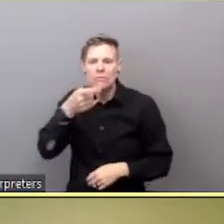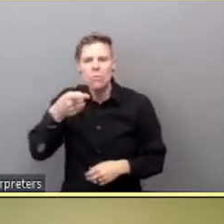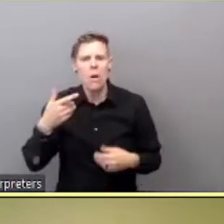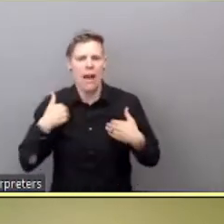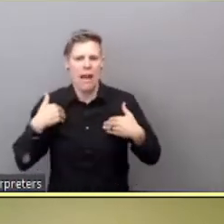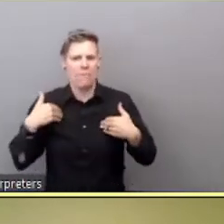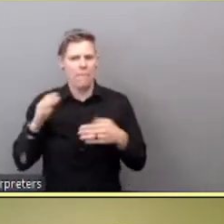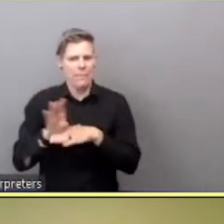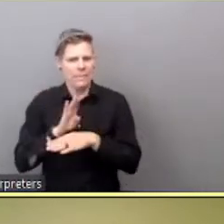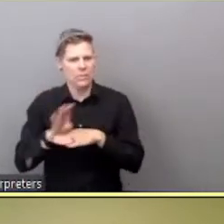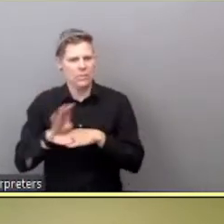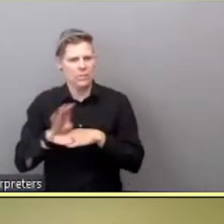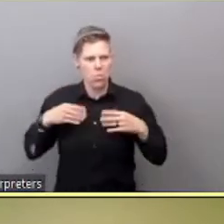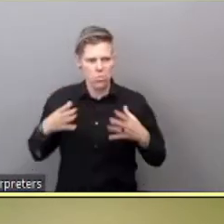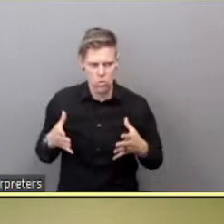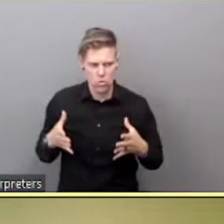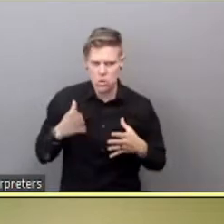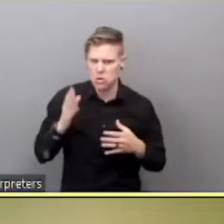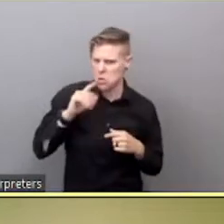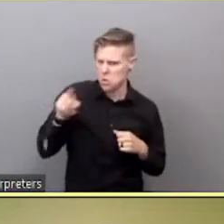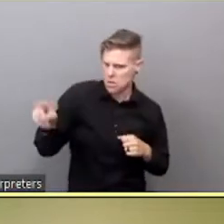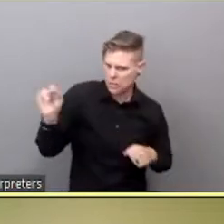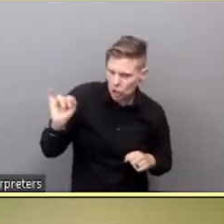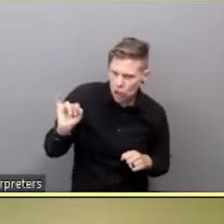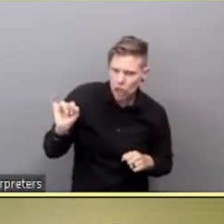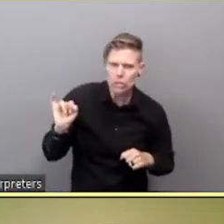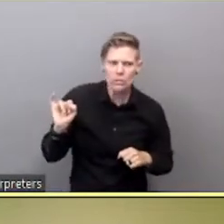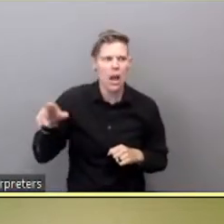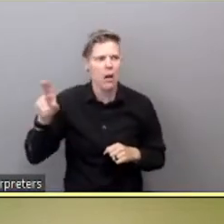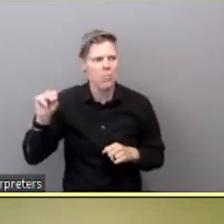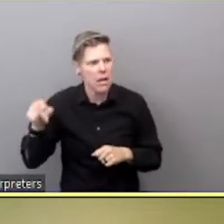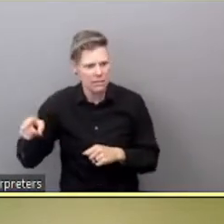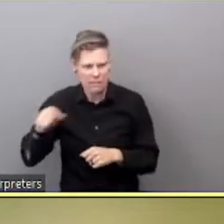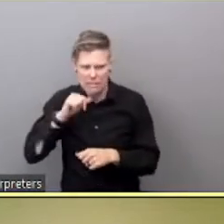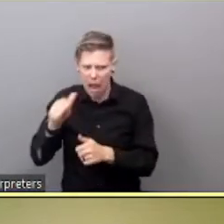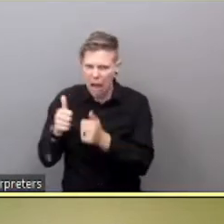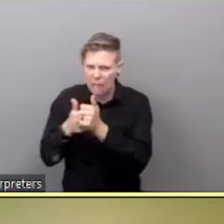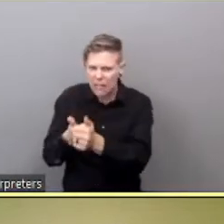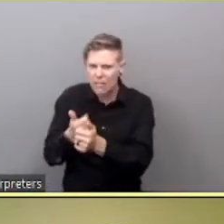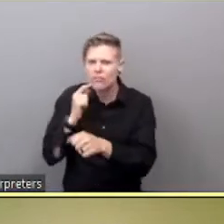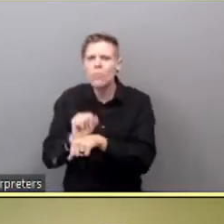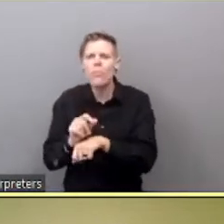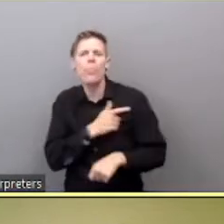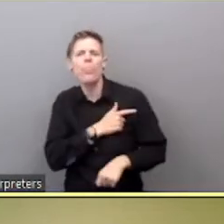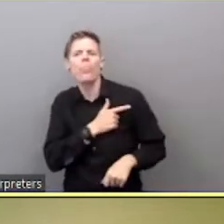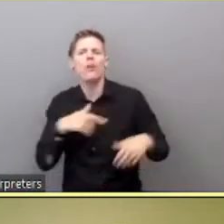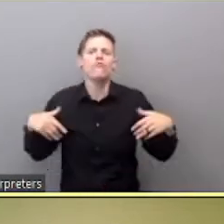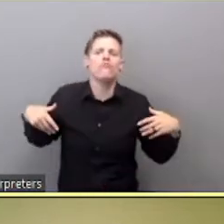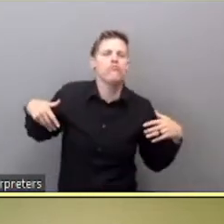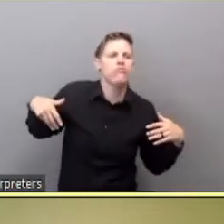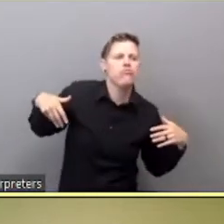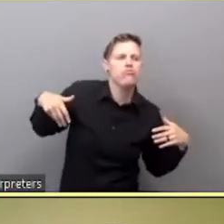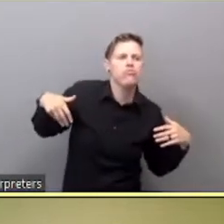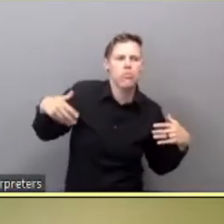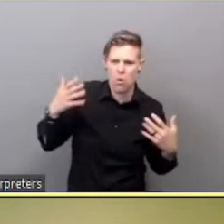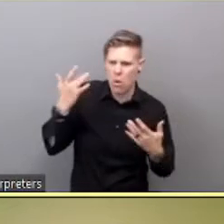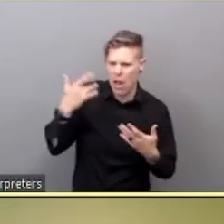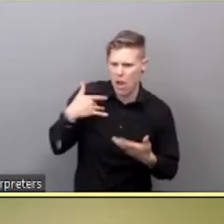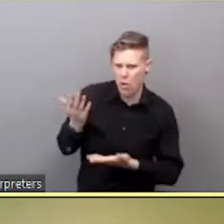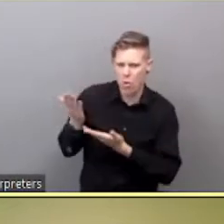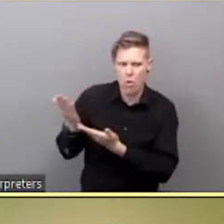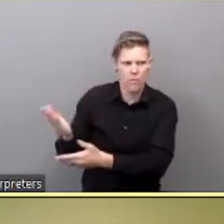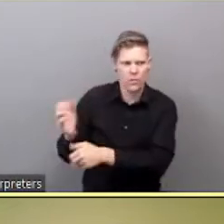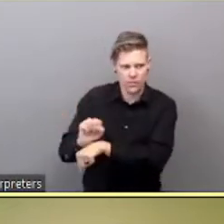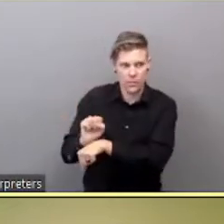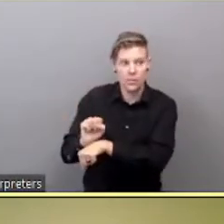insurance benefits, this link here, which is our website /report refusal of suitable work, that's a place on